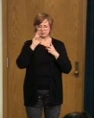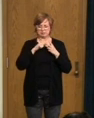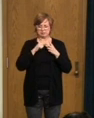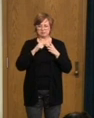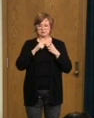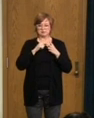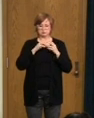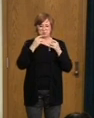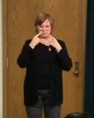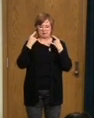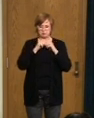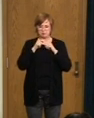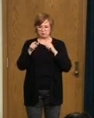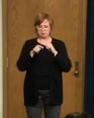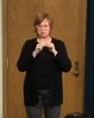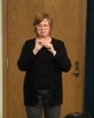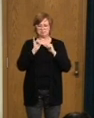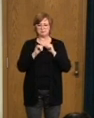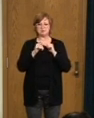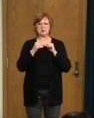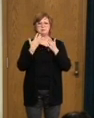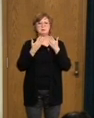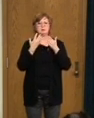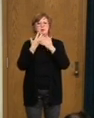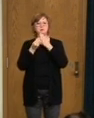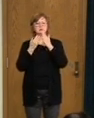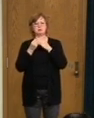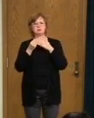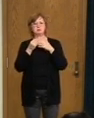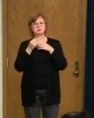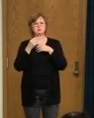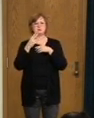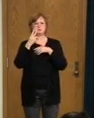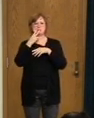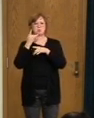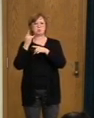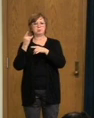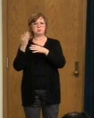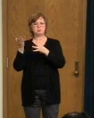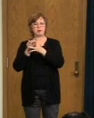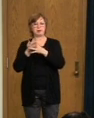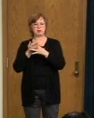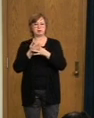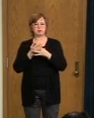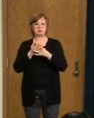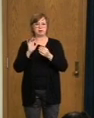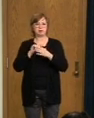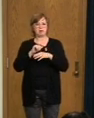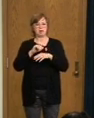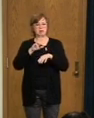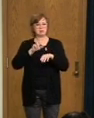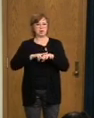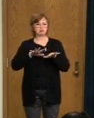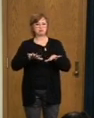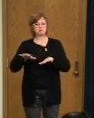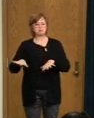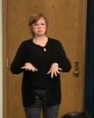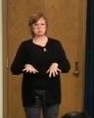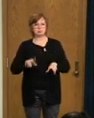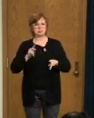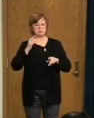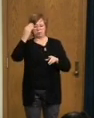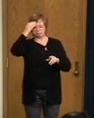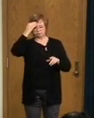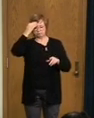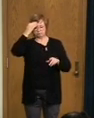we were sharing a smoke, or, other things that come naturally are still happening. And that is where transmission is happening. So